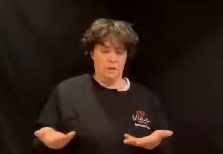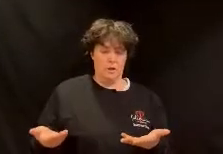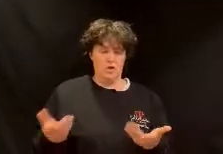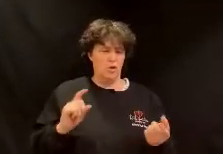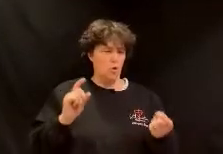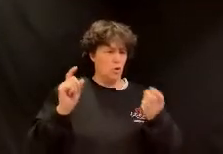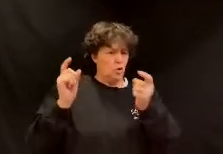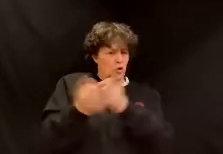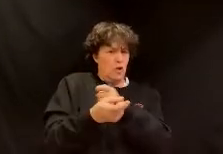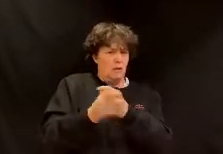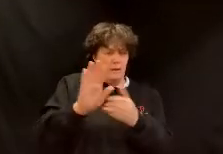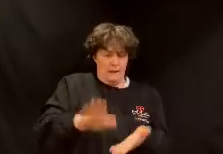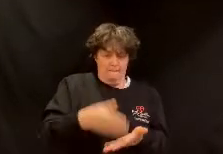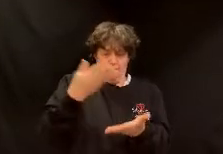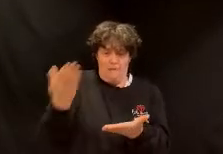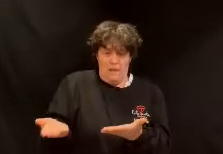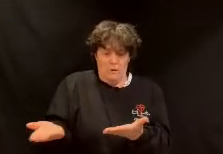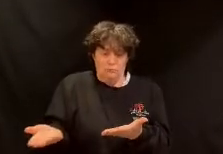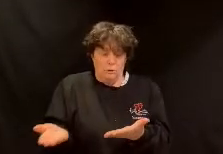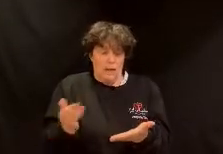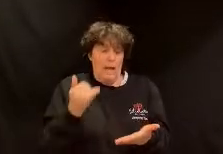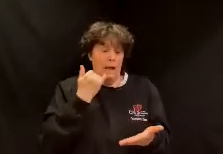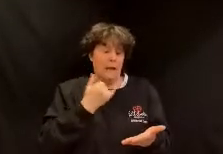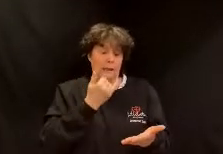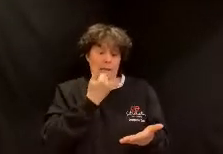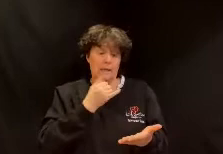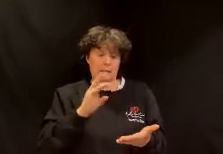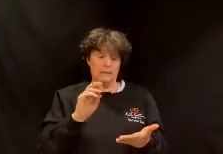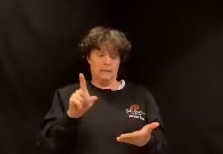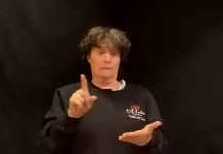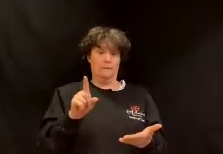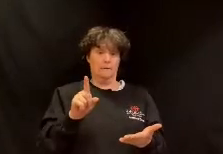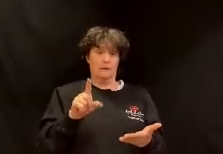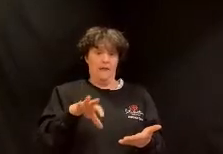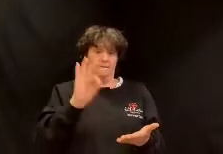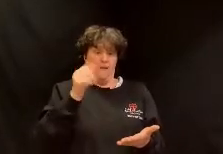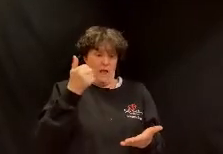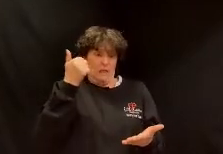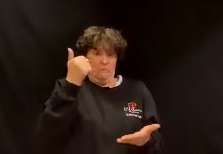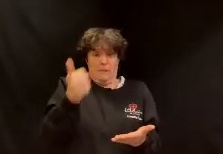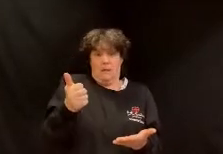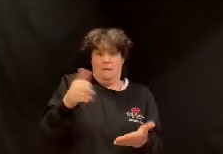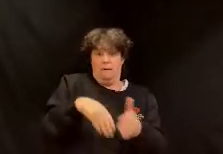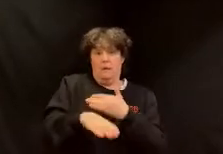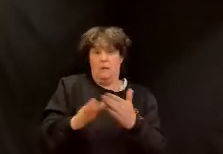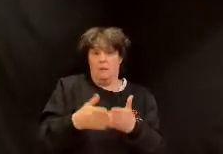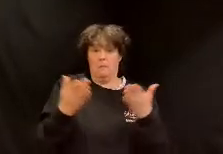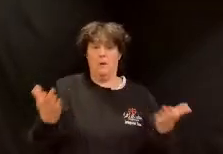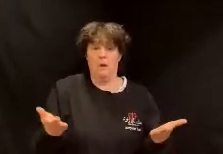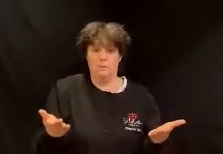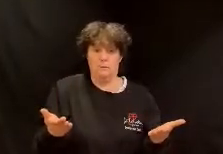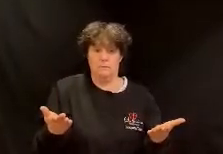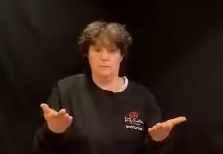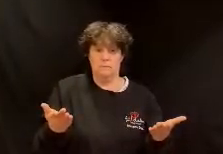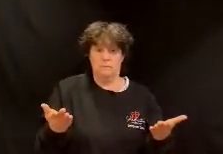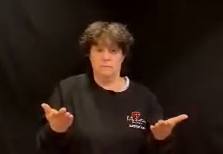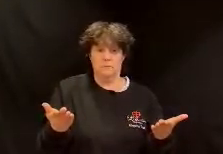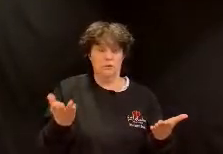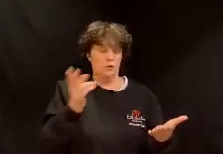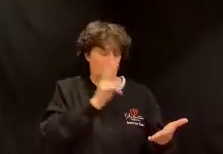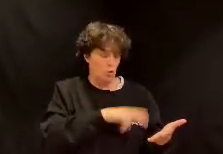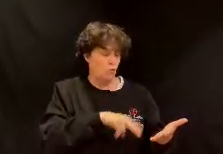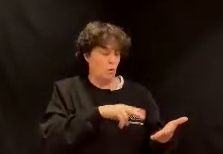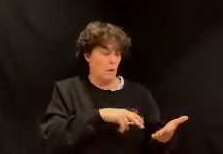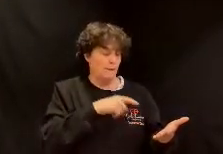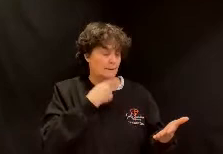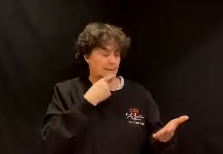and flips to Isaiah 61. He found himself in the book. So he went to the book and he starts